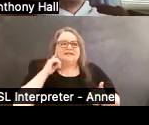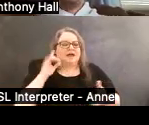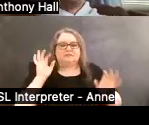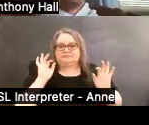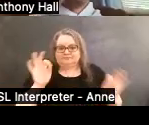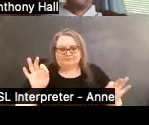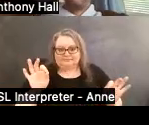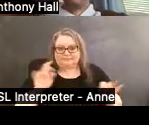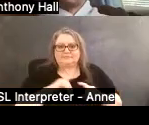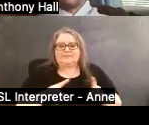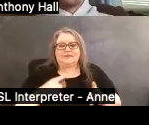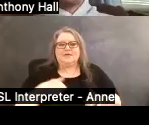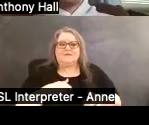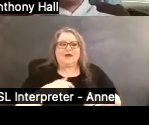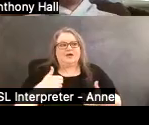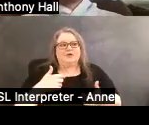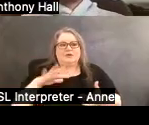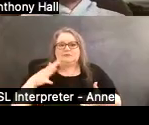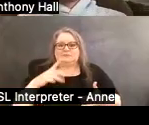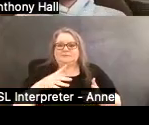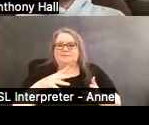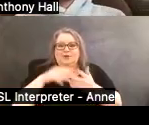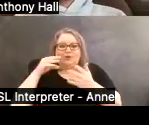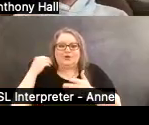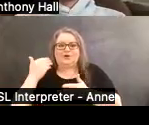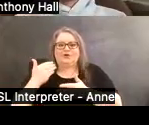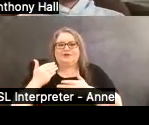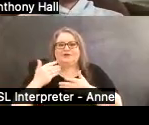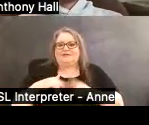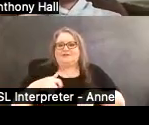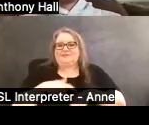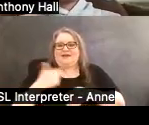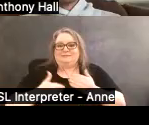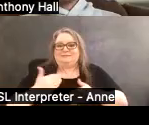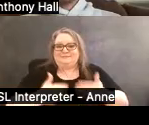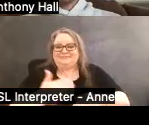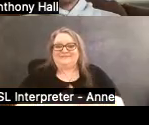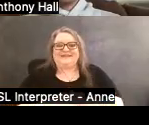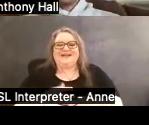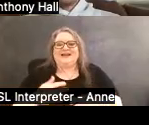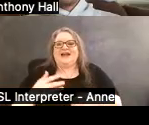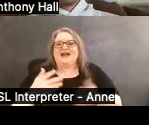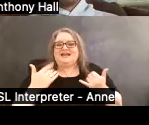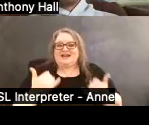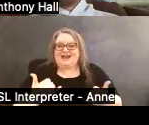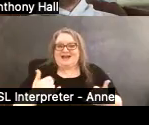but we kind of learned on the fly. And now, like as TL said before, we've like found a groove to